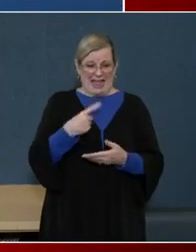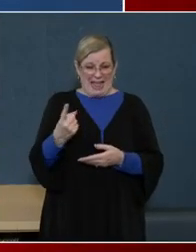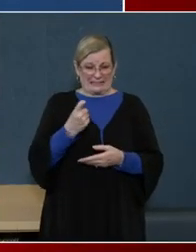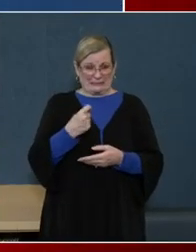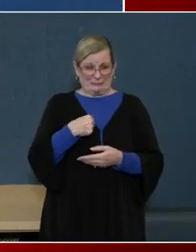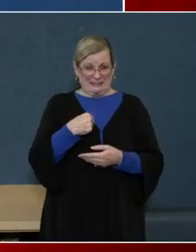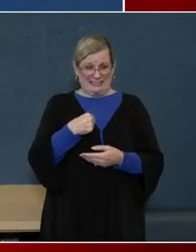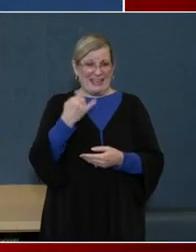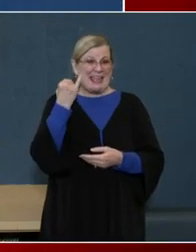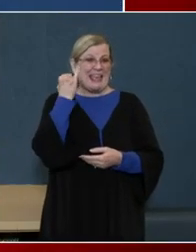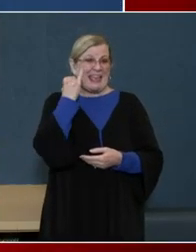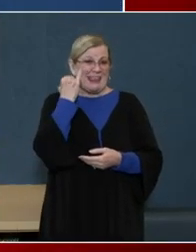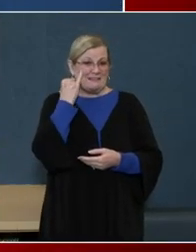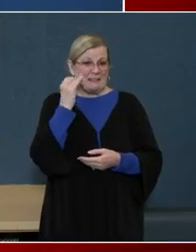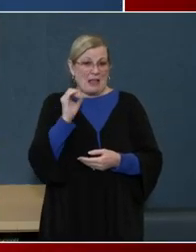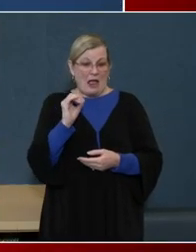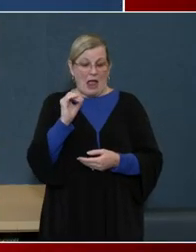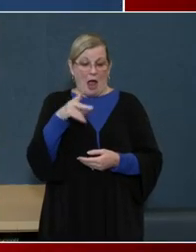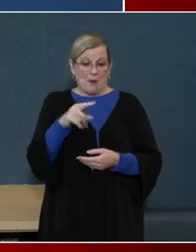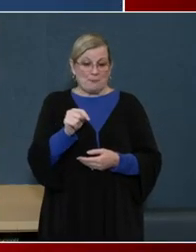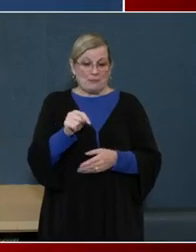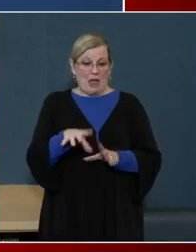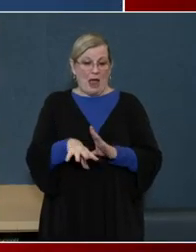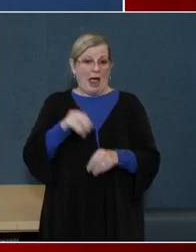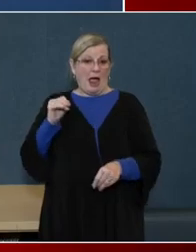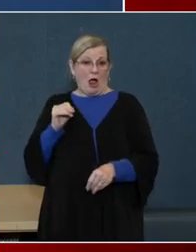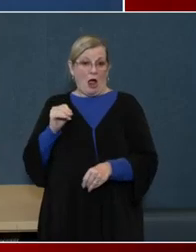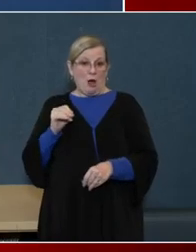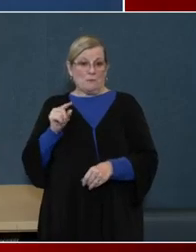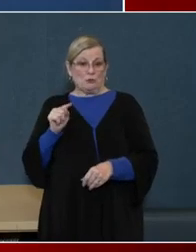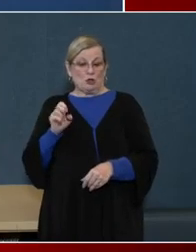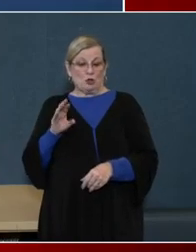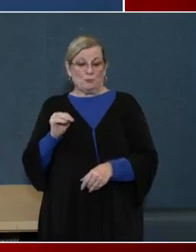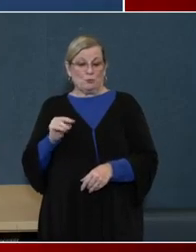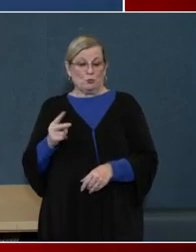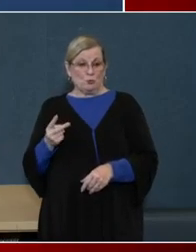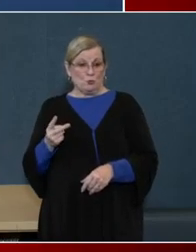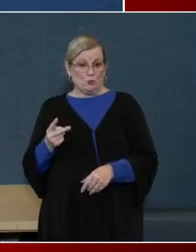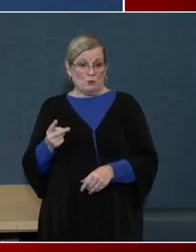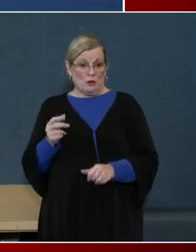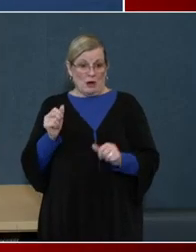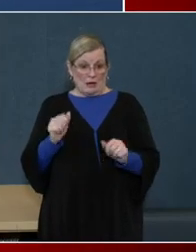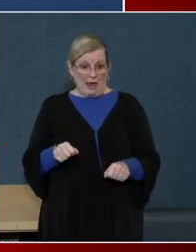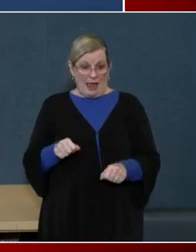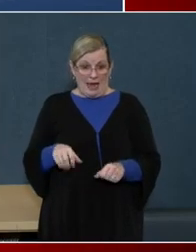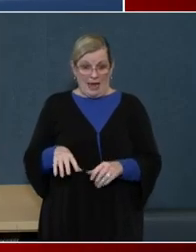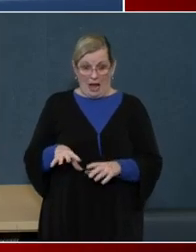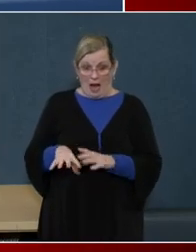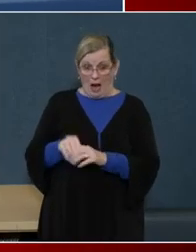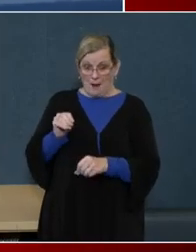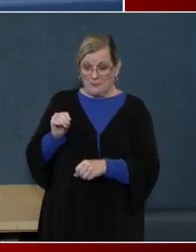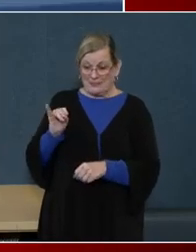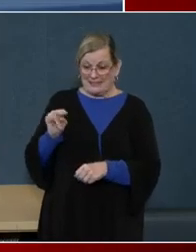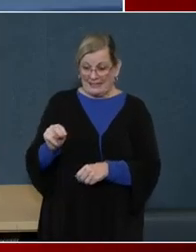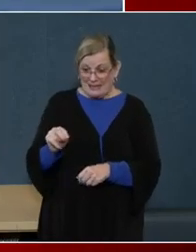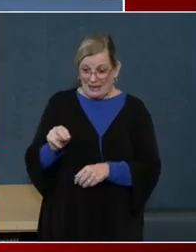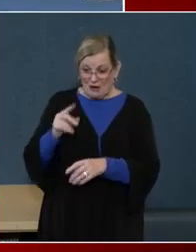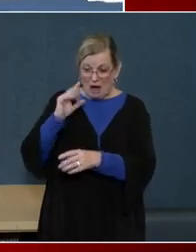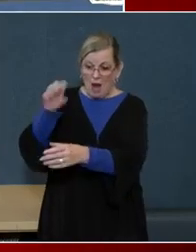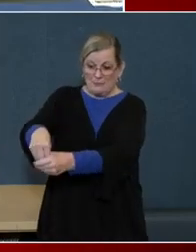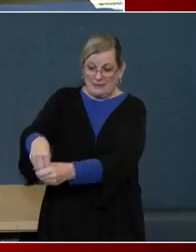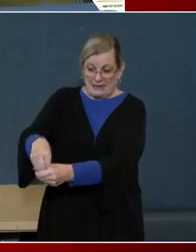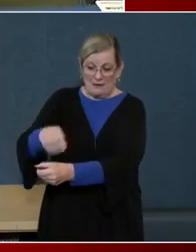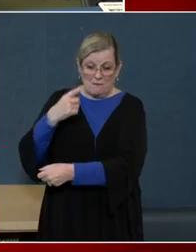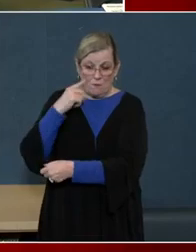Opt out for term 2, can they opt in for term 3? That may be possible, given the scheduling